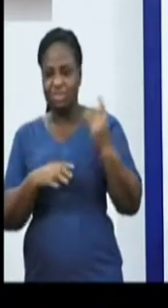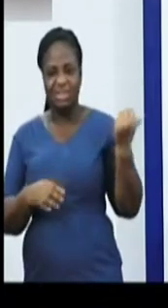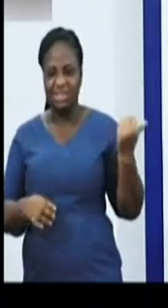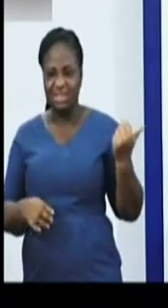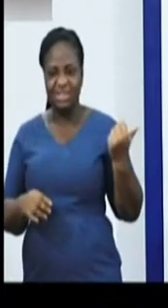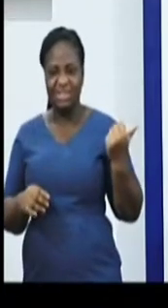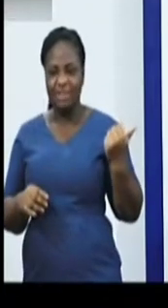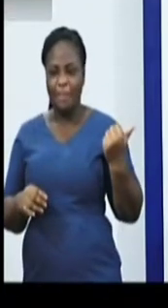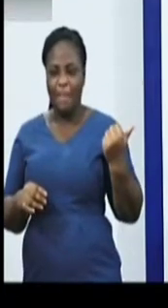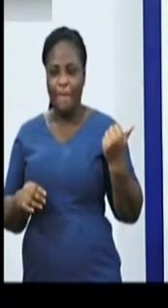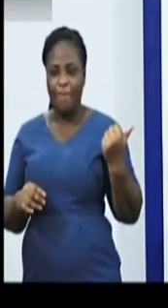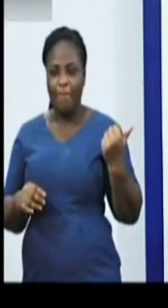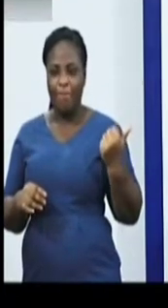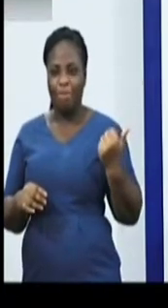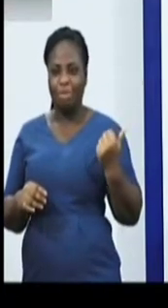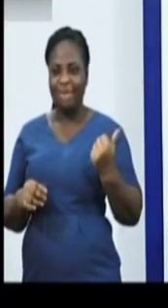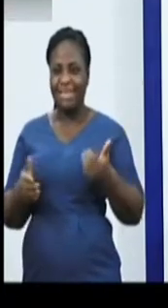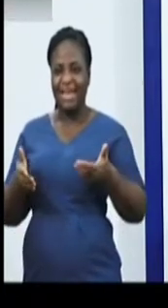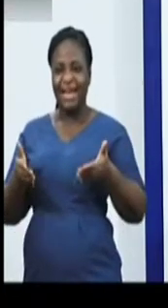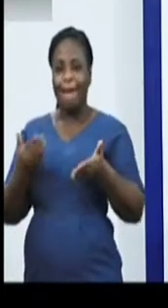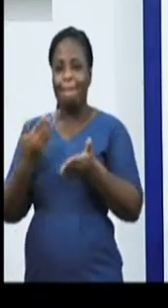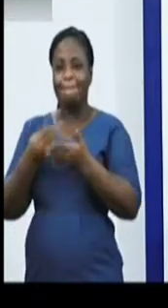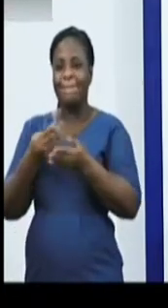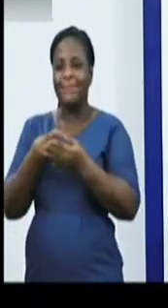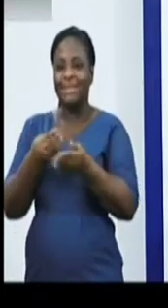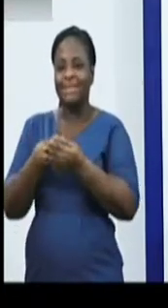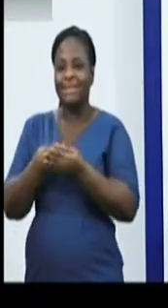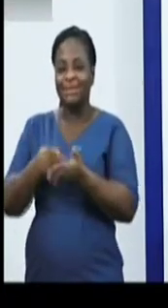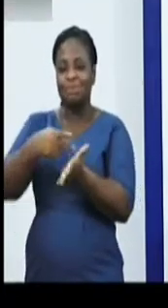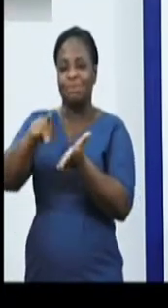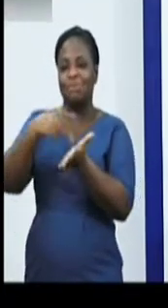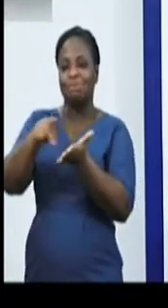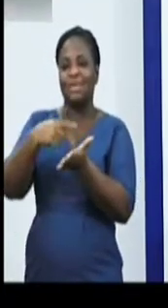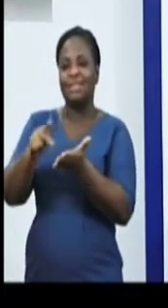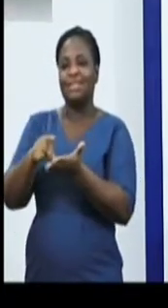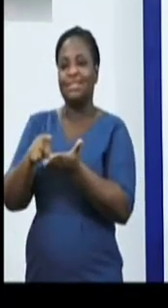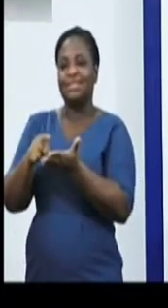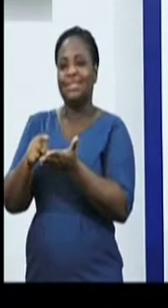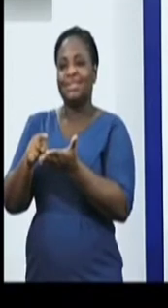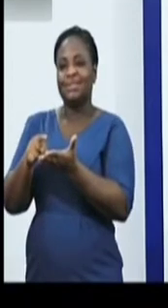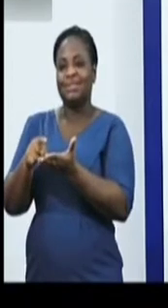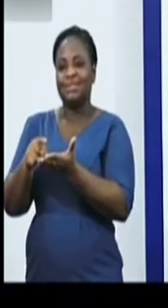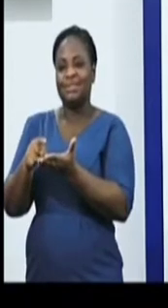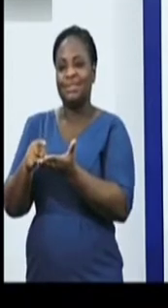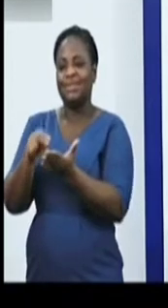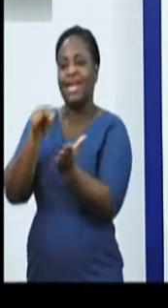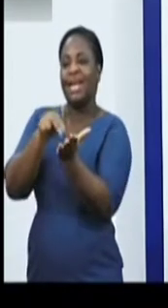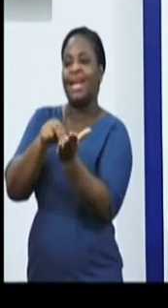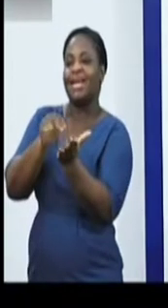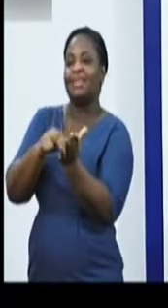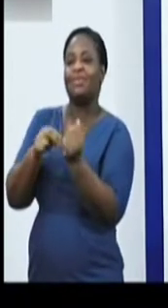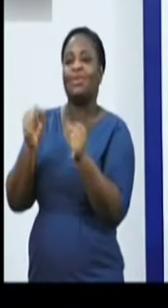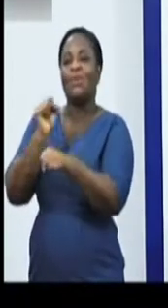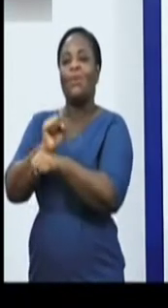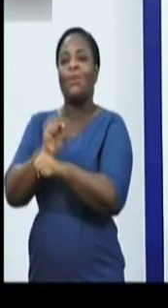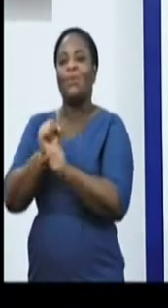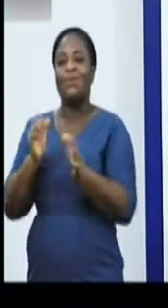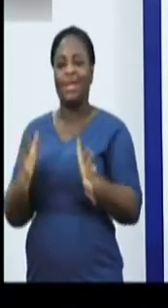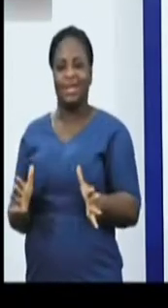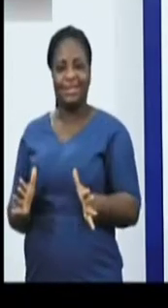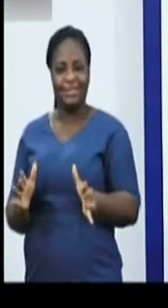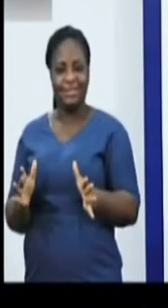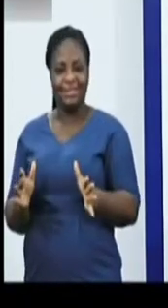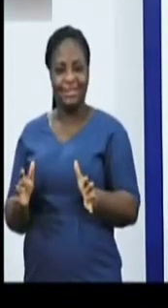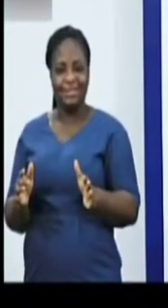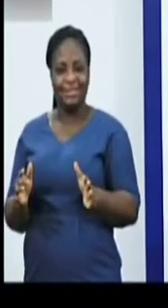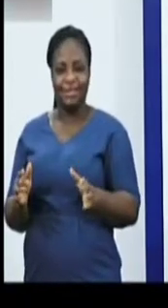is the allowance or bonus that will be paid to the health workers. Please